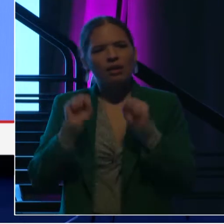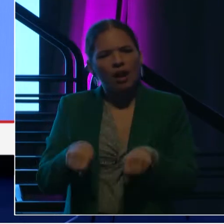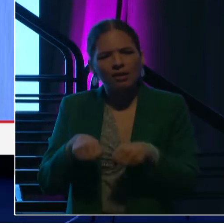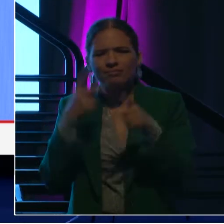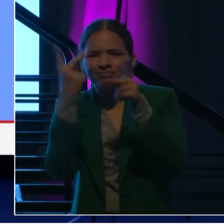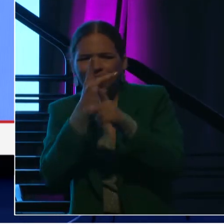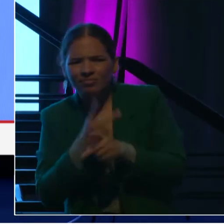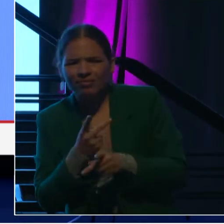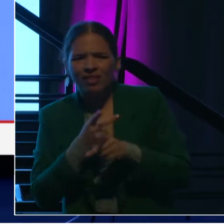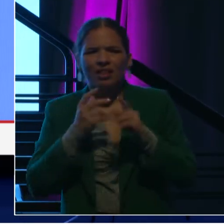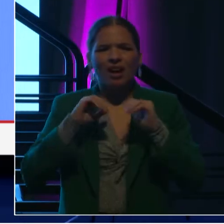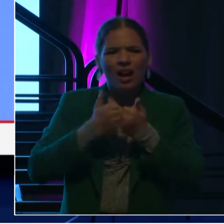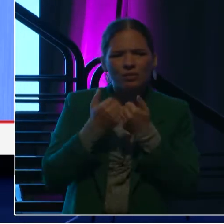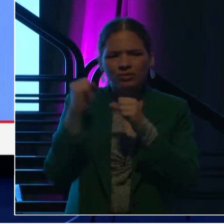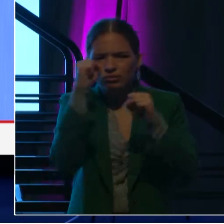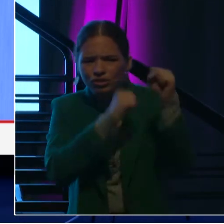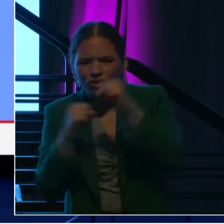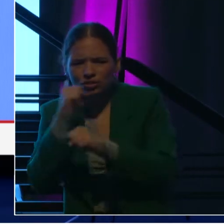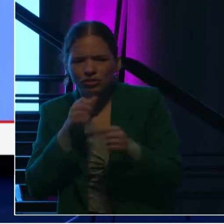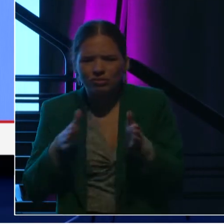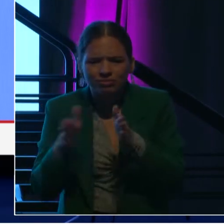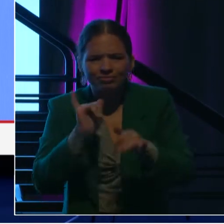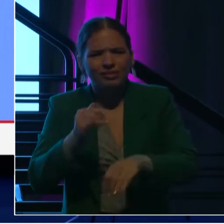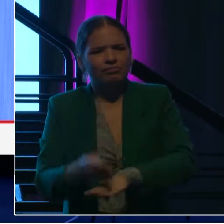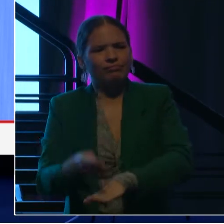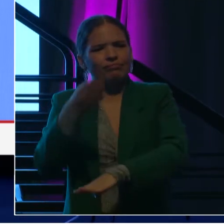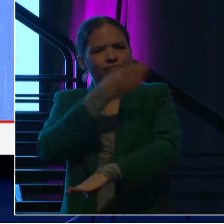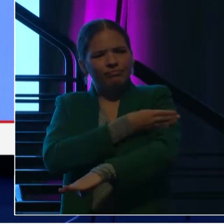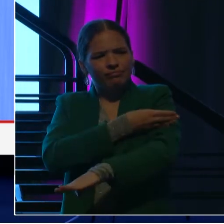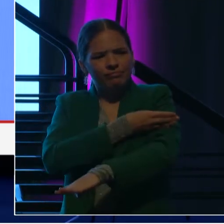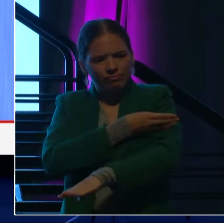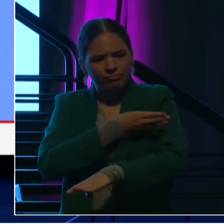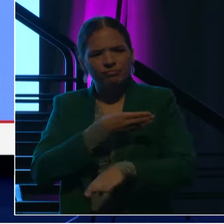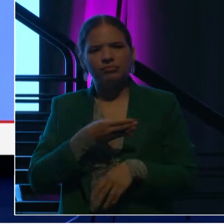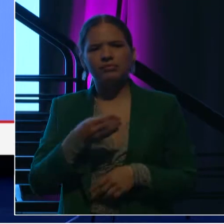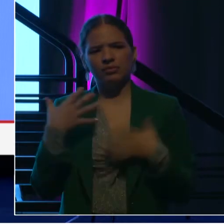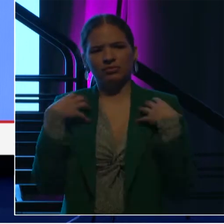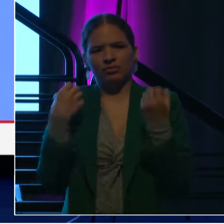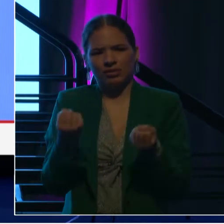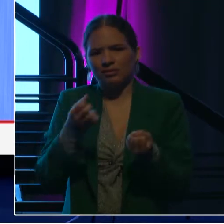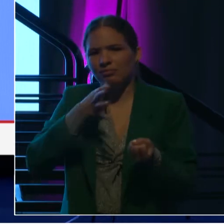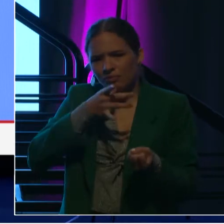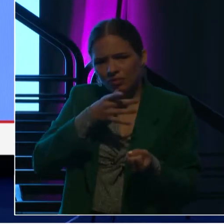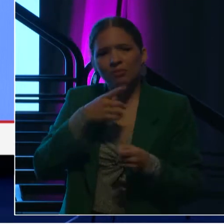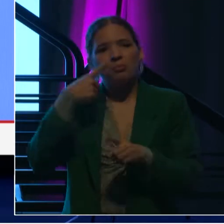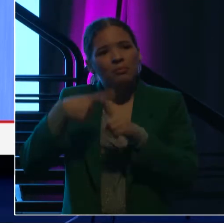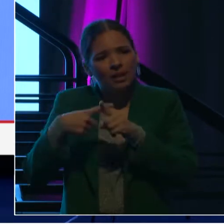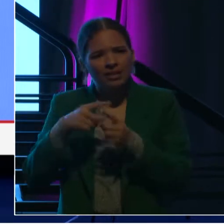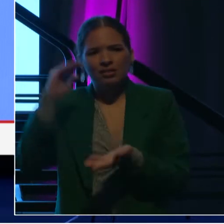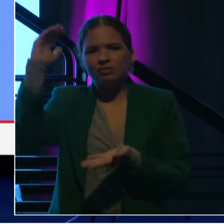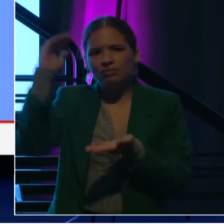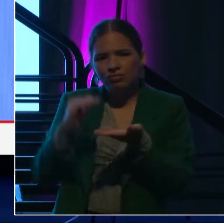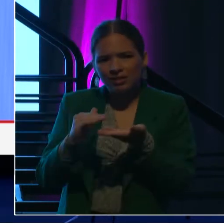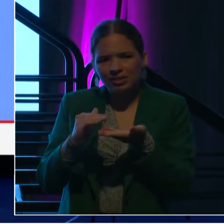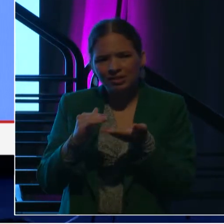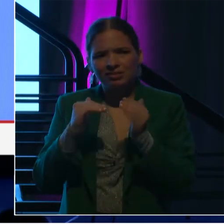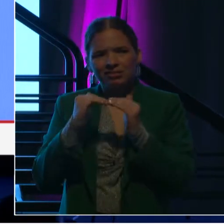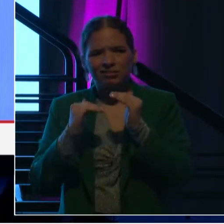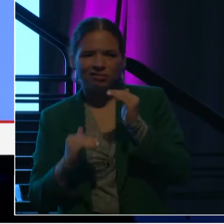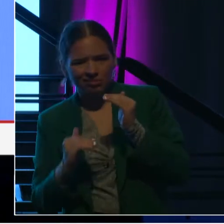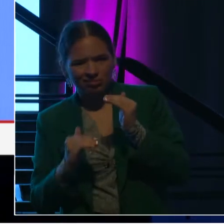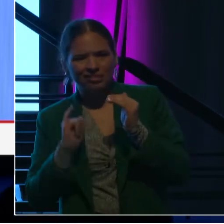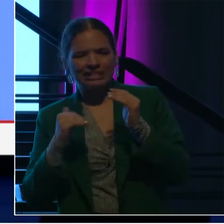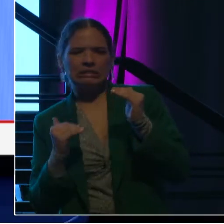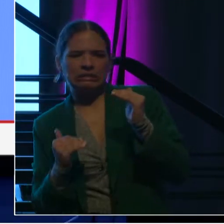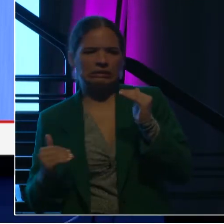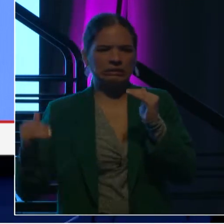improve maternal health and address racial disparities in health outcomes. Having a baby is one of the most memorable